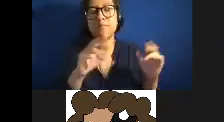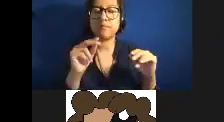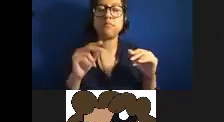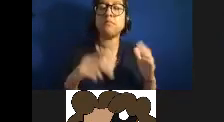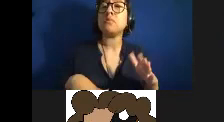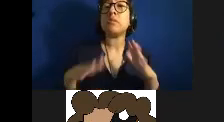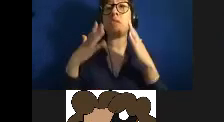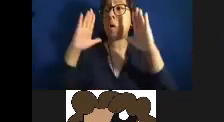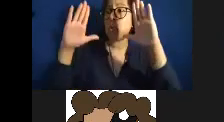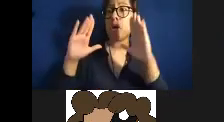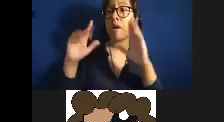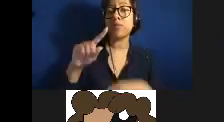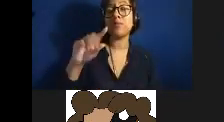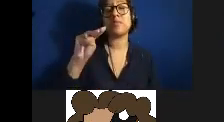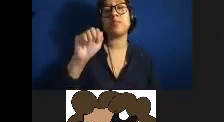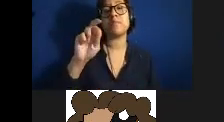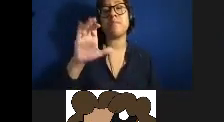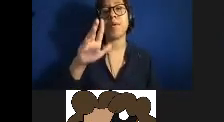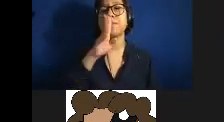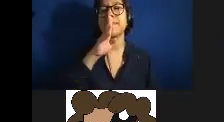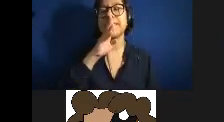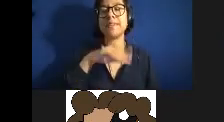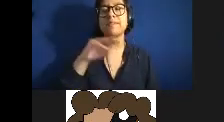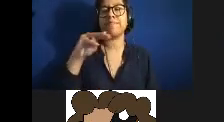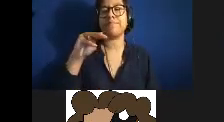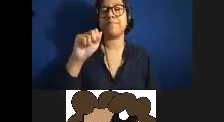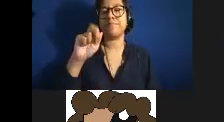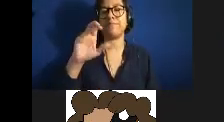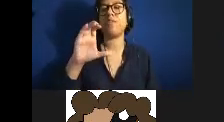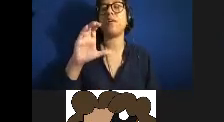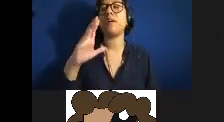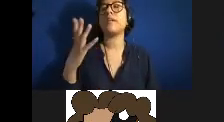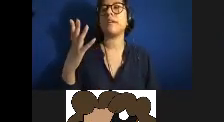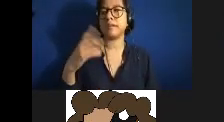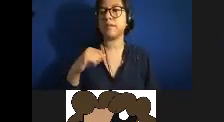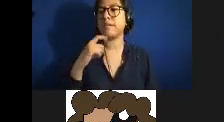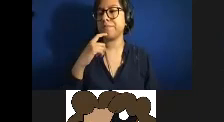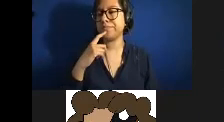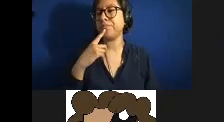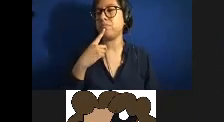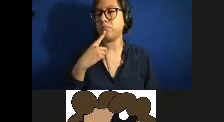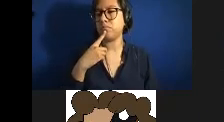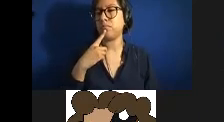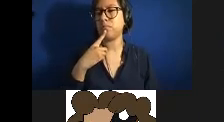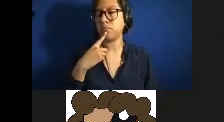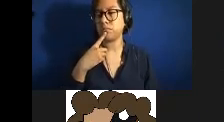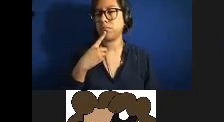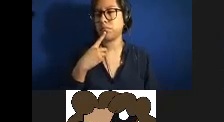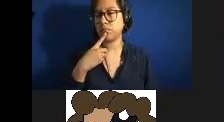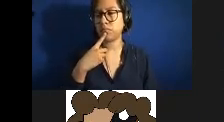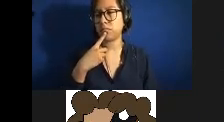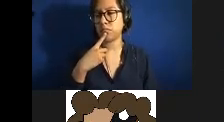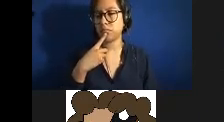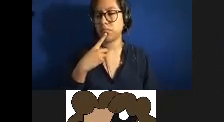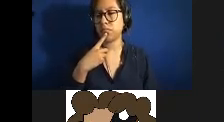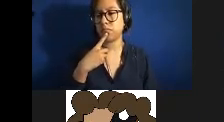That's a great question. I think the first thing, right, like, well, first off, you know, I think one of the things